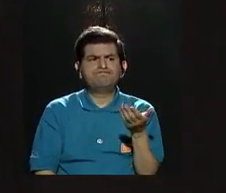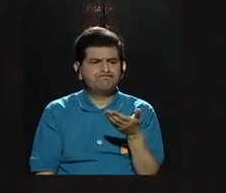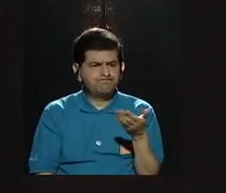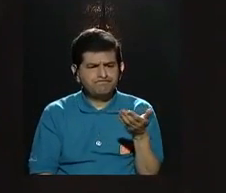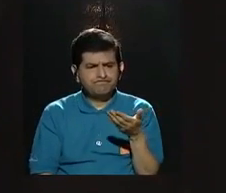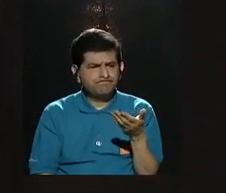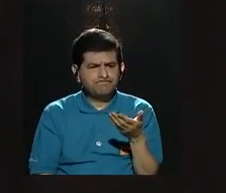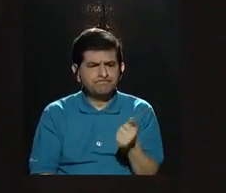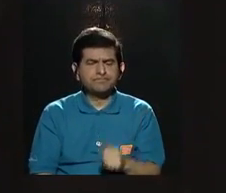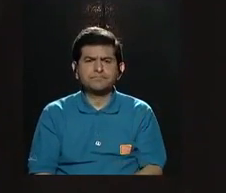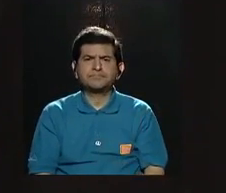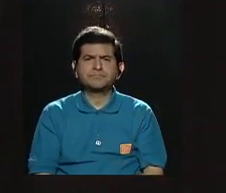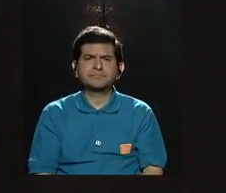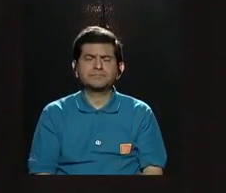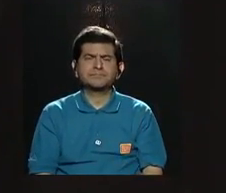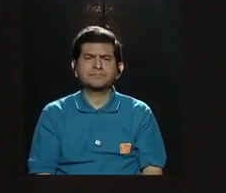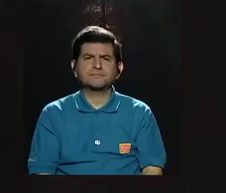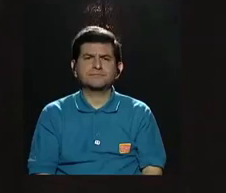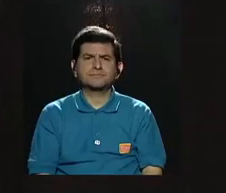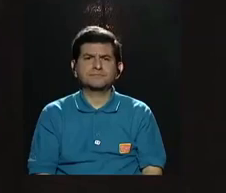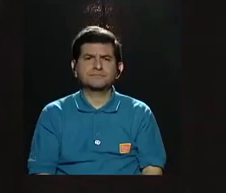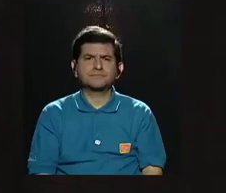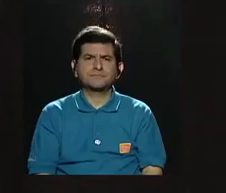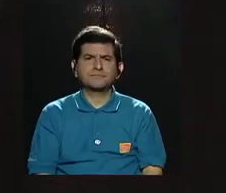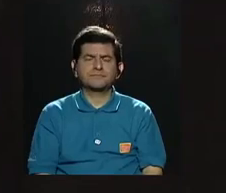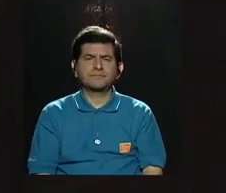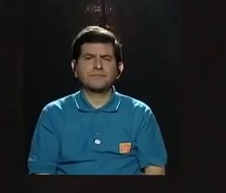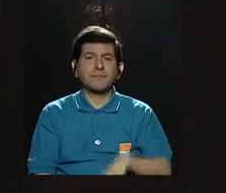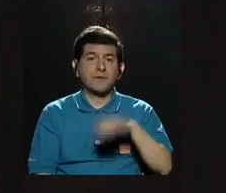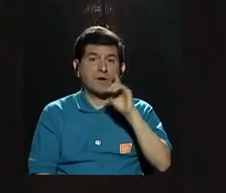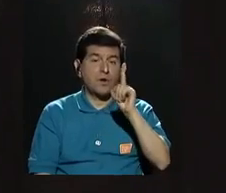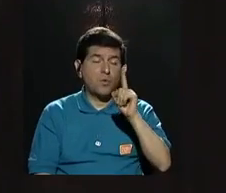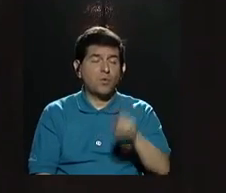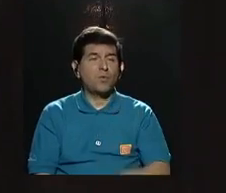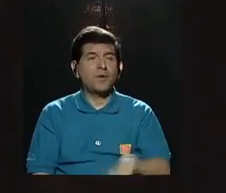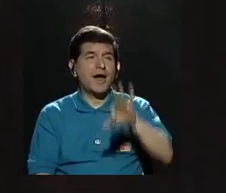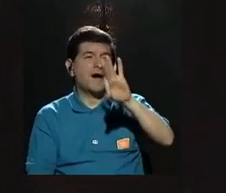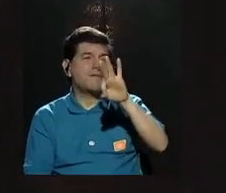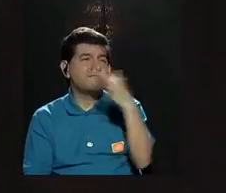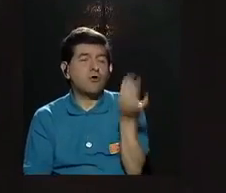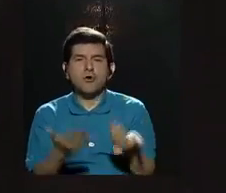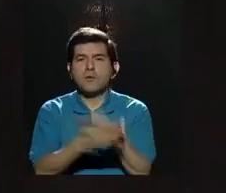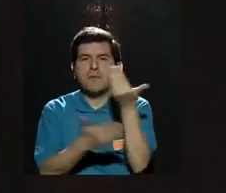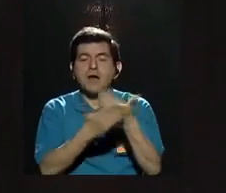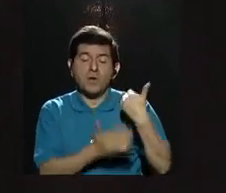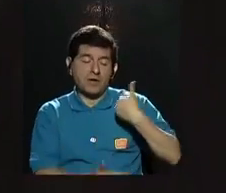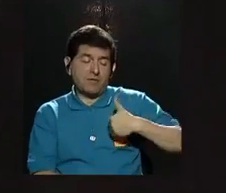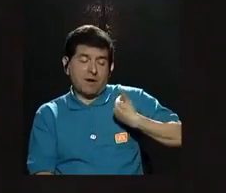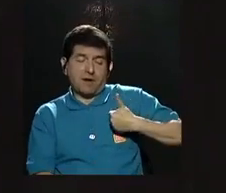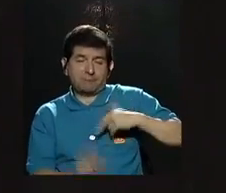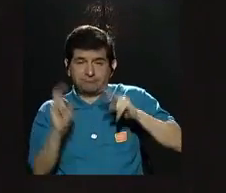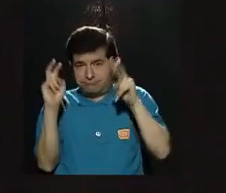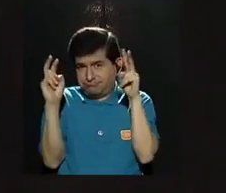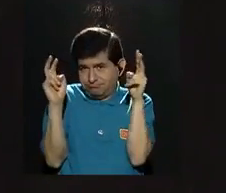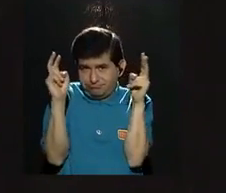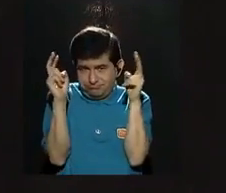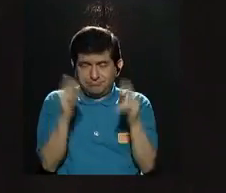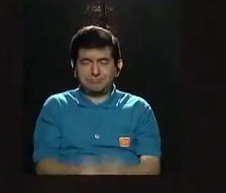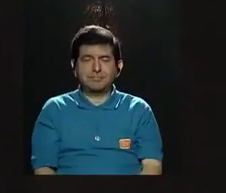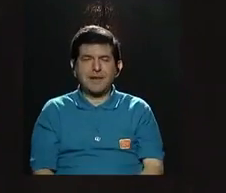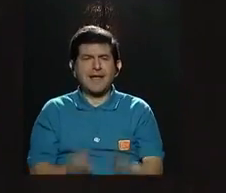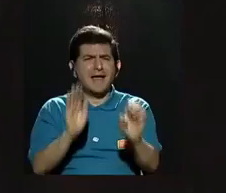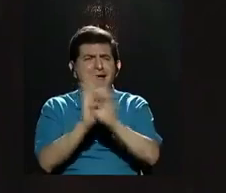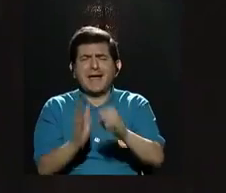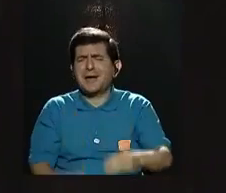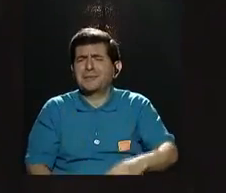of a certain version of masculinity. So what greater example of